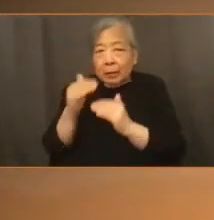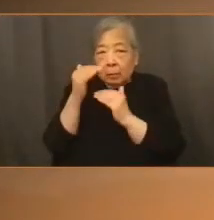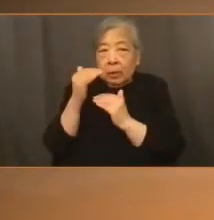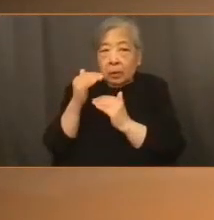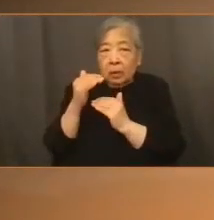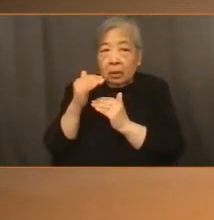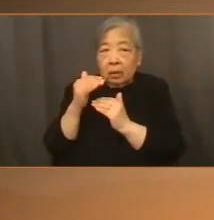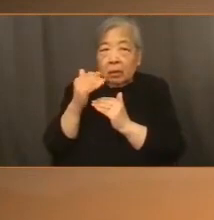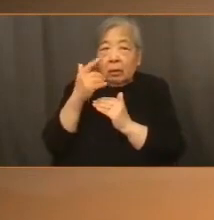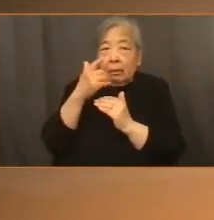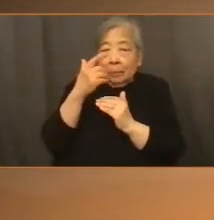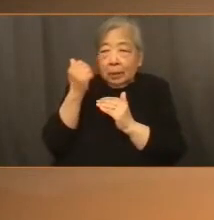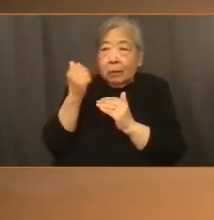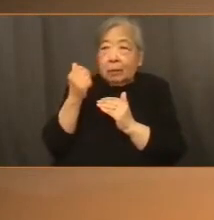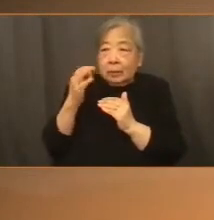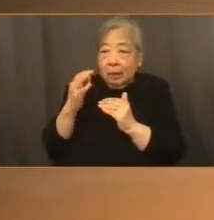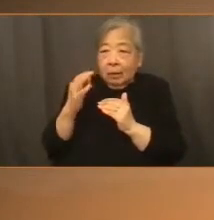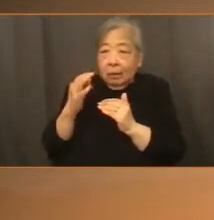processing load.